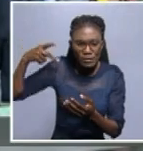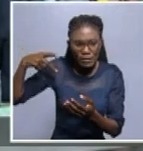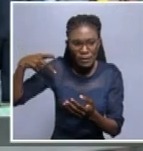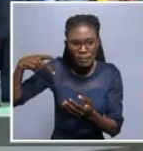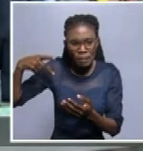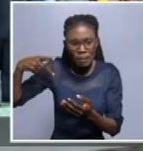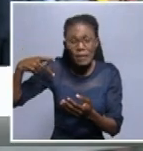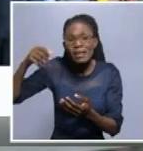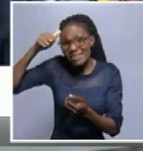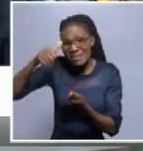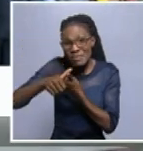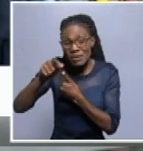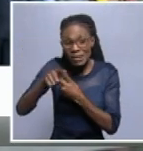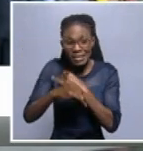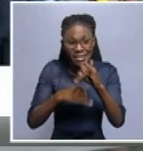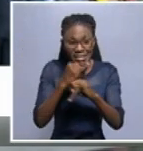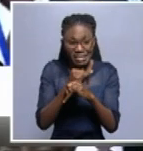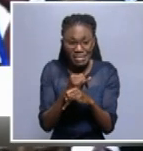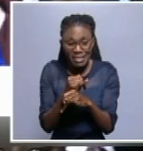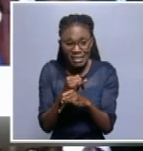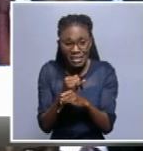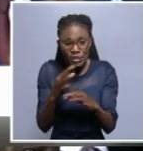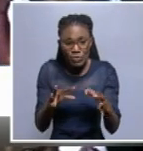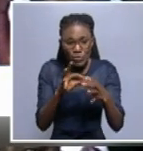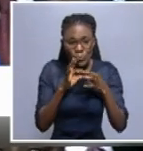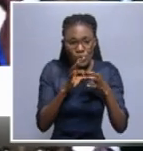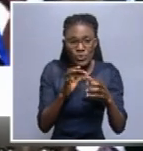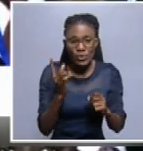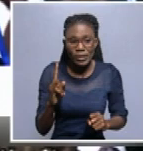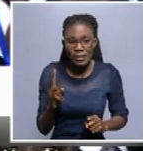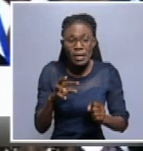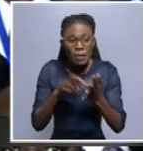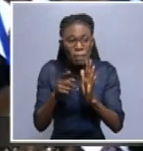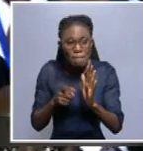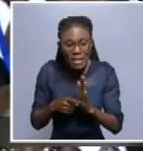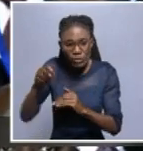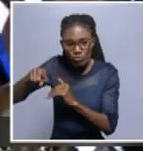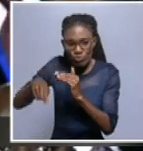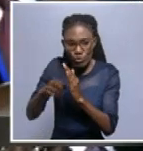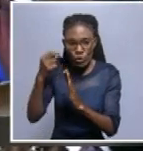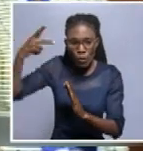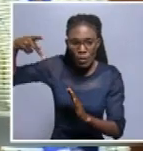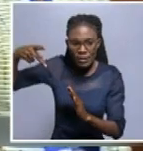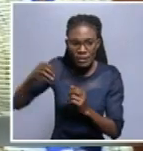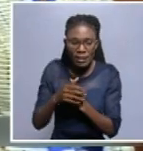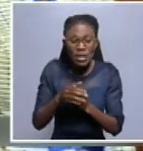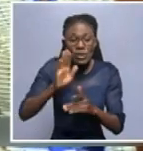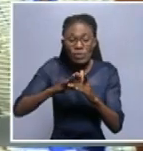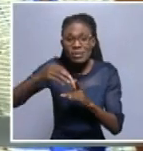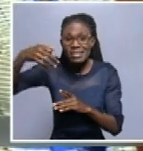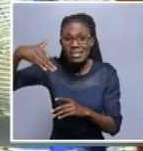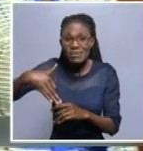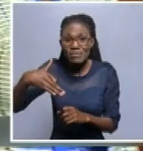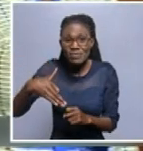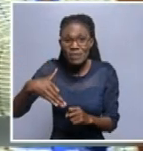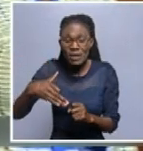We must remember international relations is about the extension of the domestic policy. In the case of Namibia, in terms of